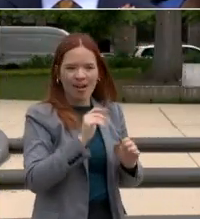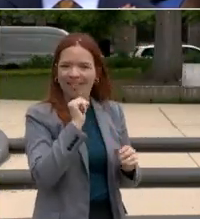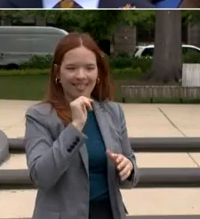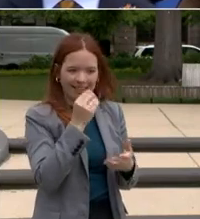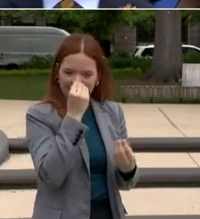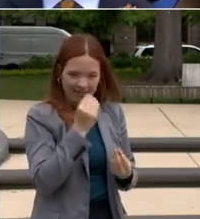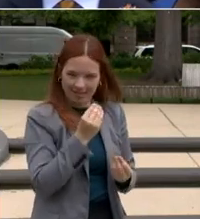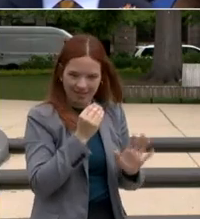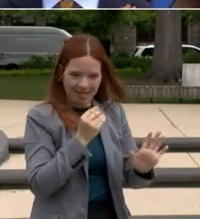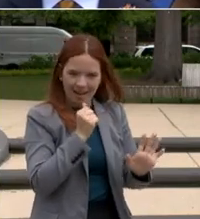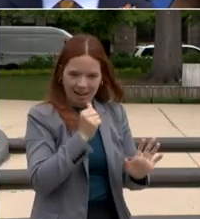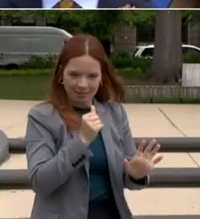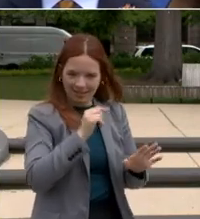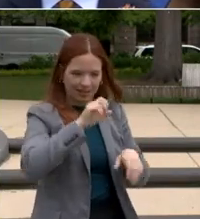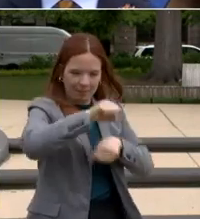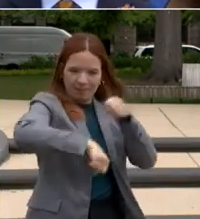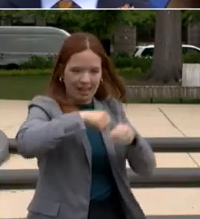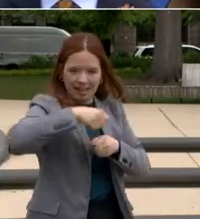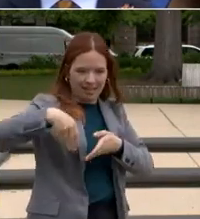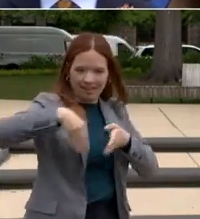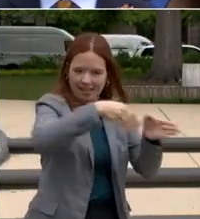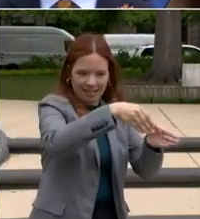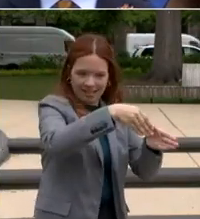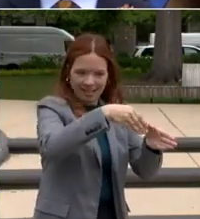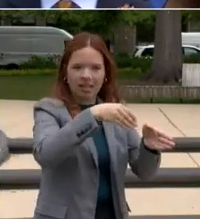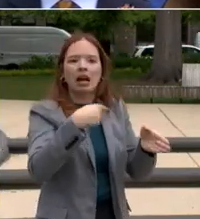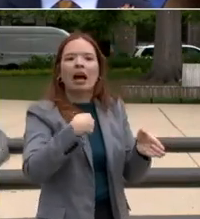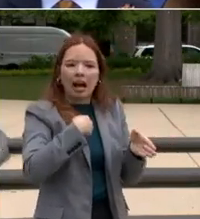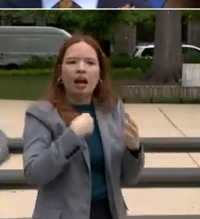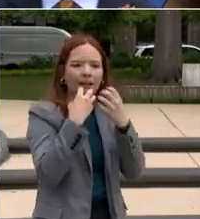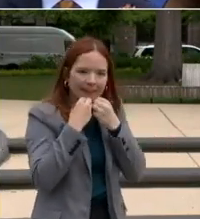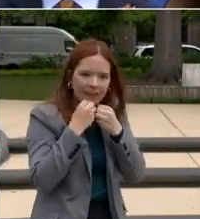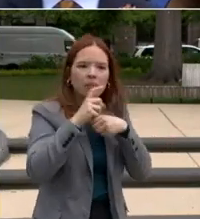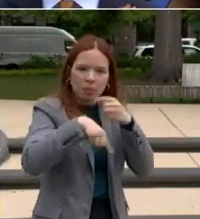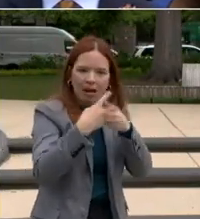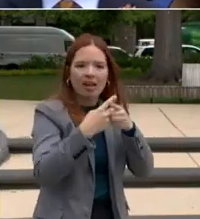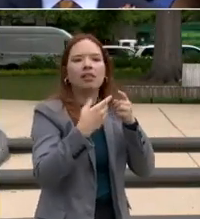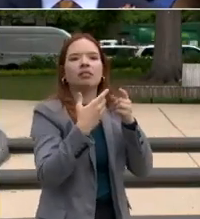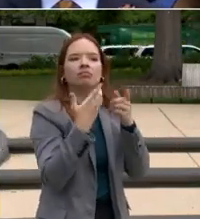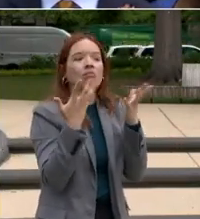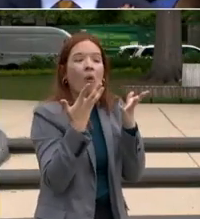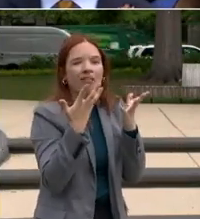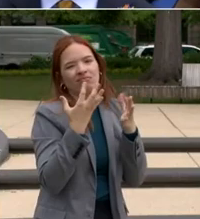building. What they care about is free Metro, creating a new entitlement.